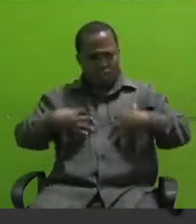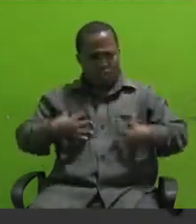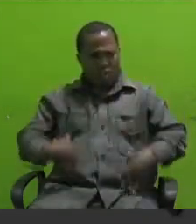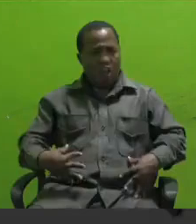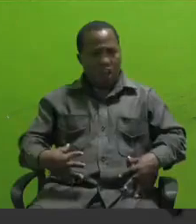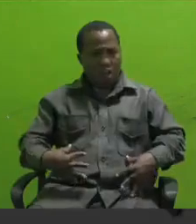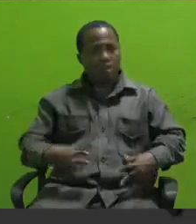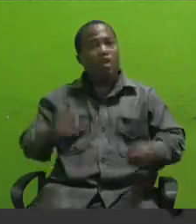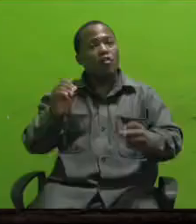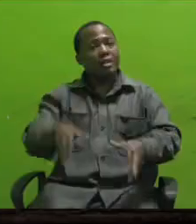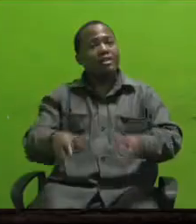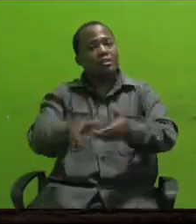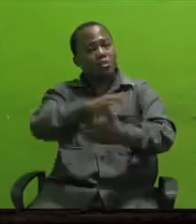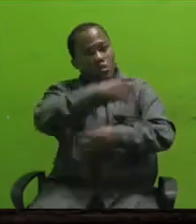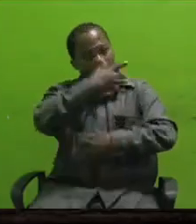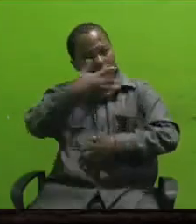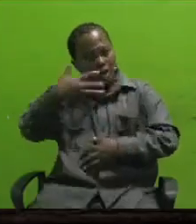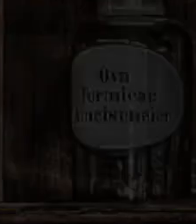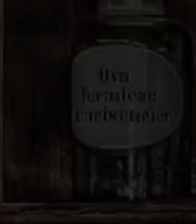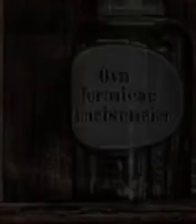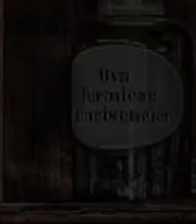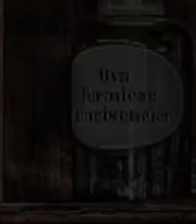of water.